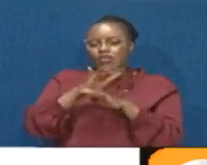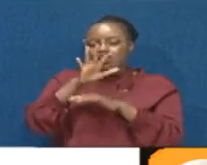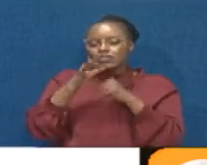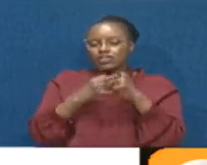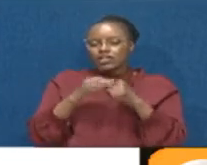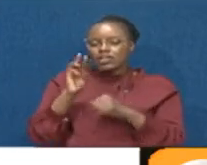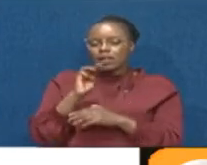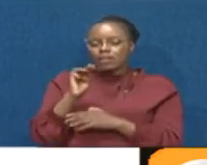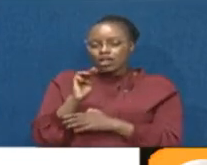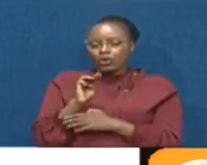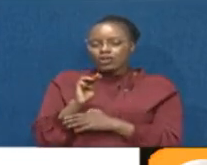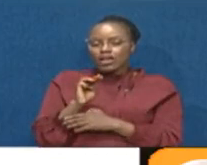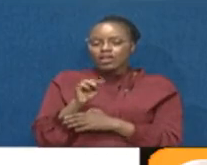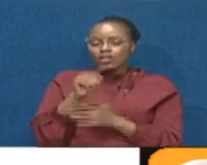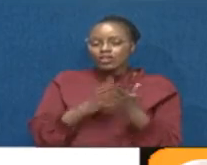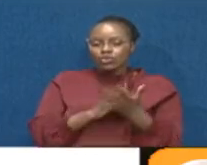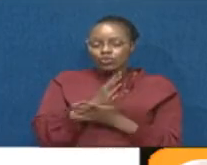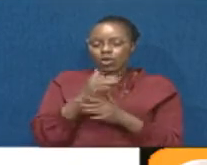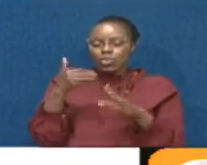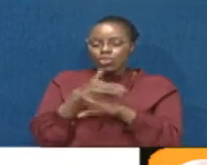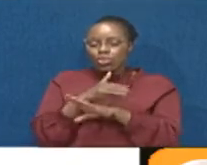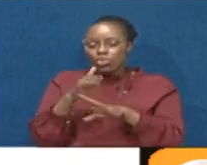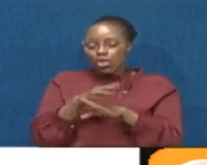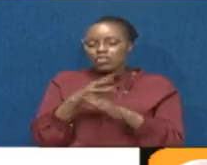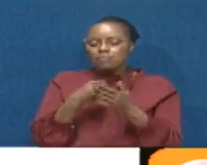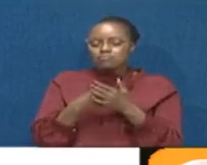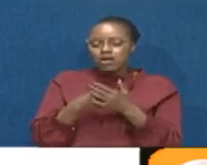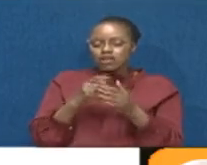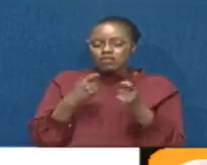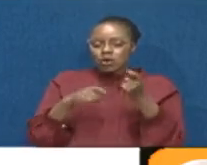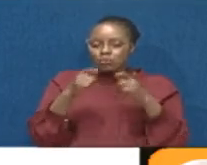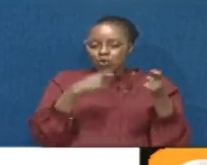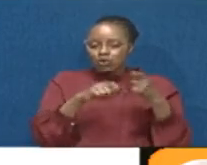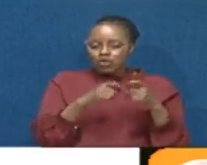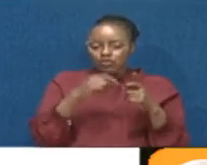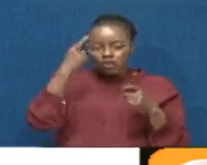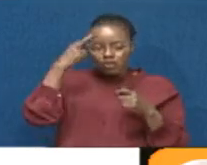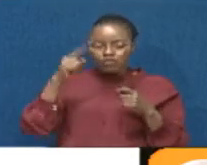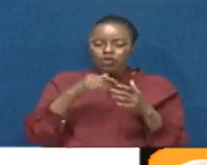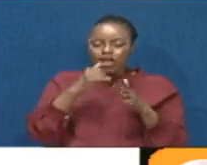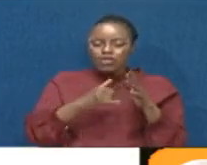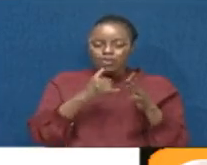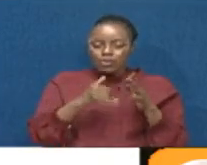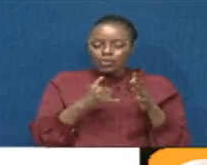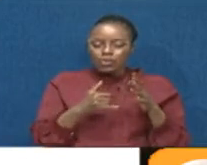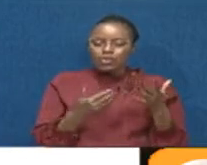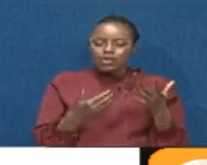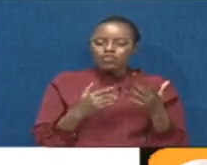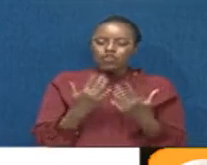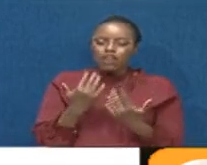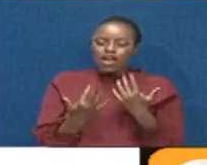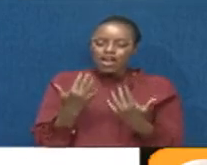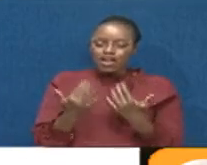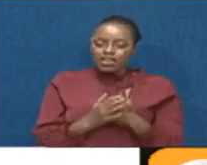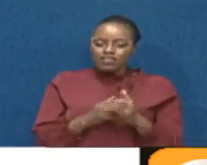58 million shillings through a grossly inflated procurement of a fire engine. Then